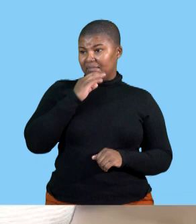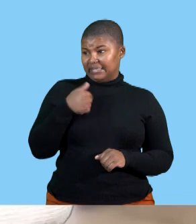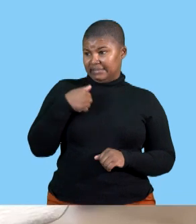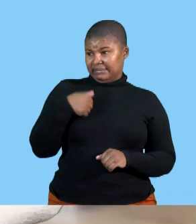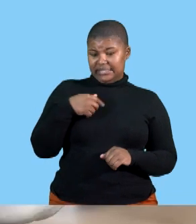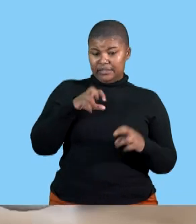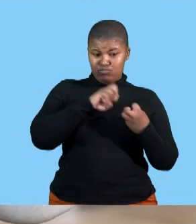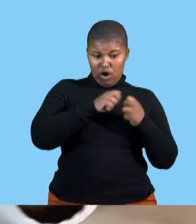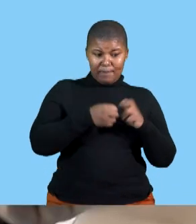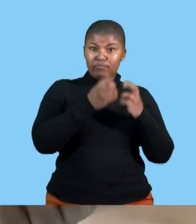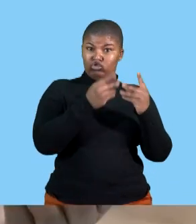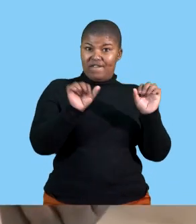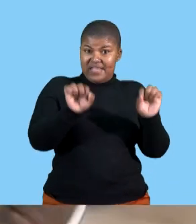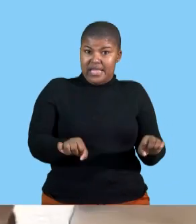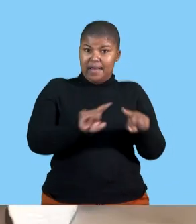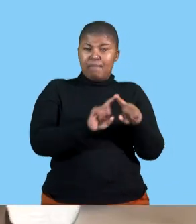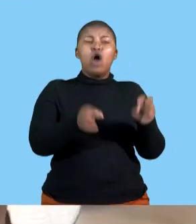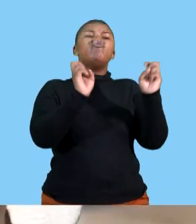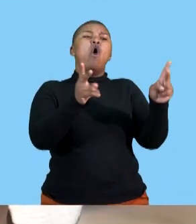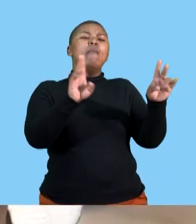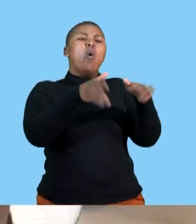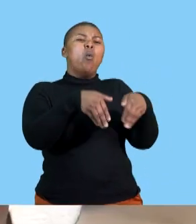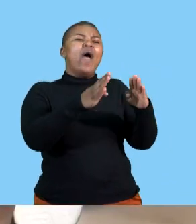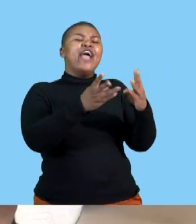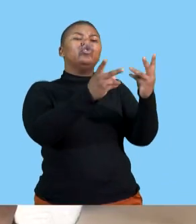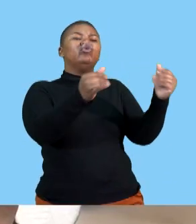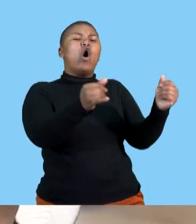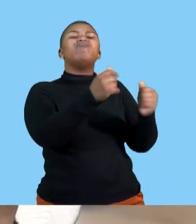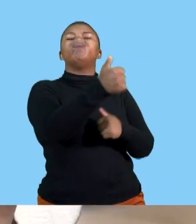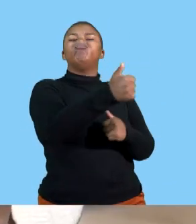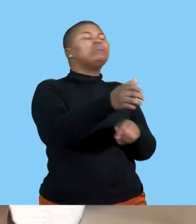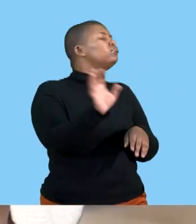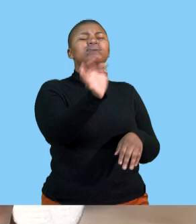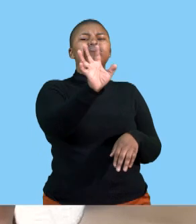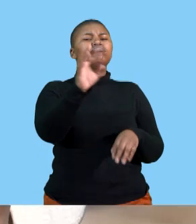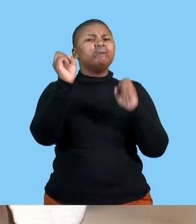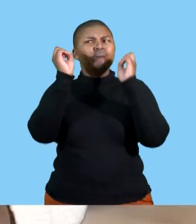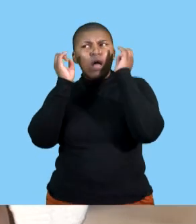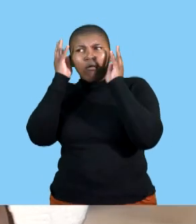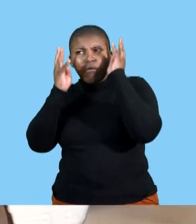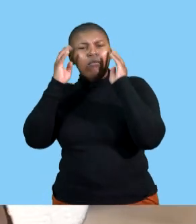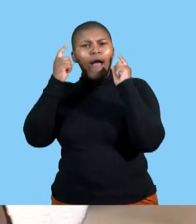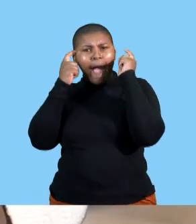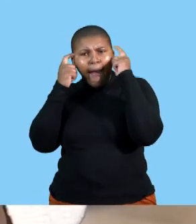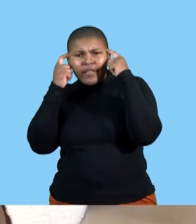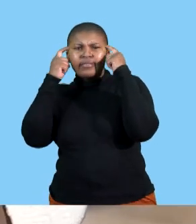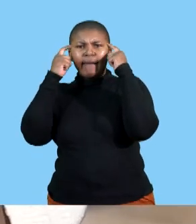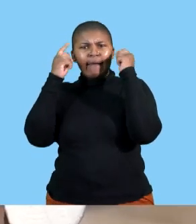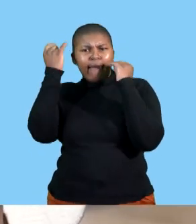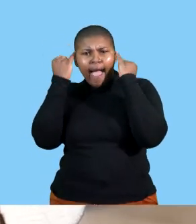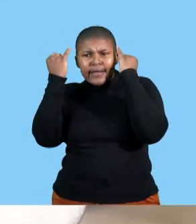how normal people would solve them, but we're coming up with fresh ideas. We're coming up with innovative ideas, how to do